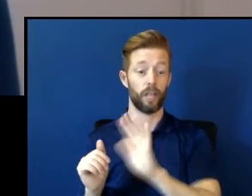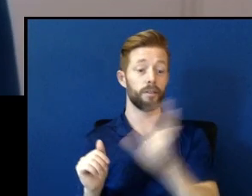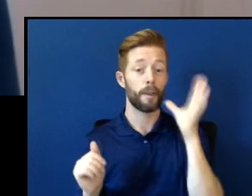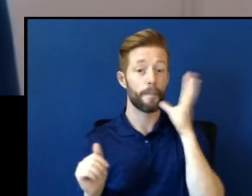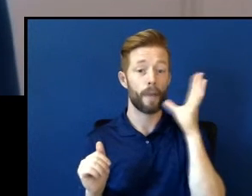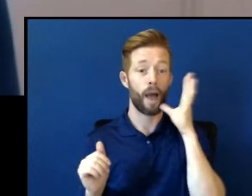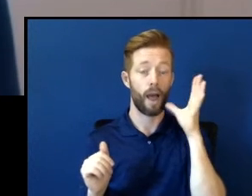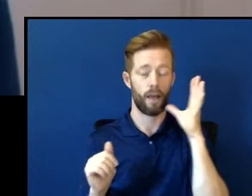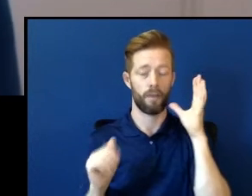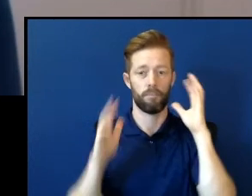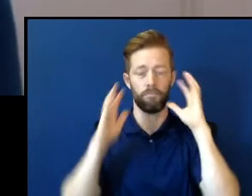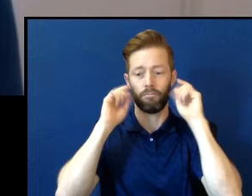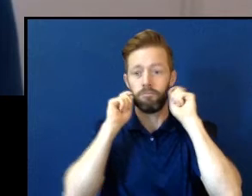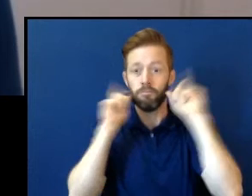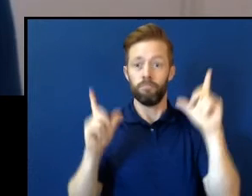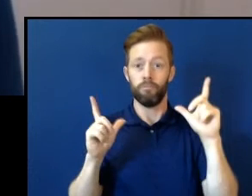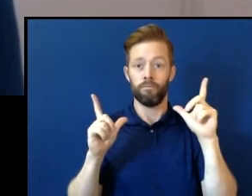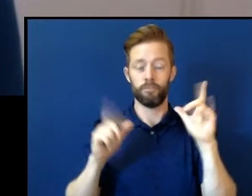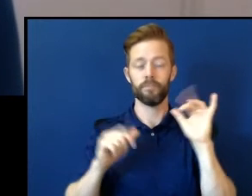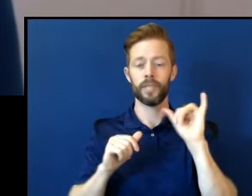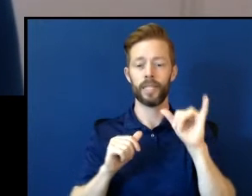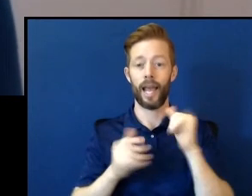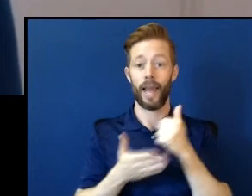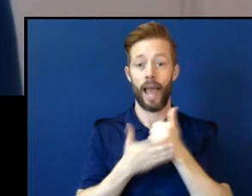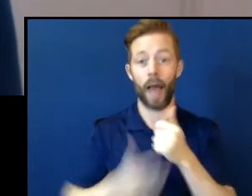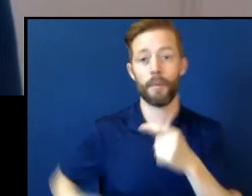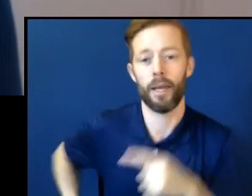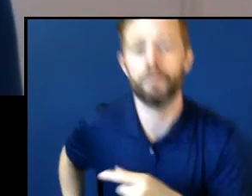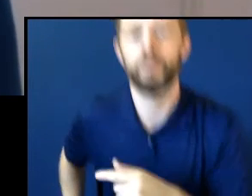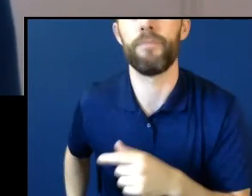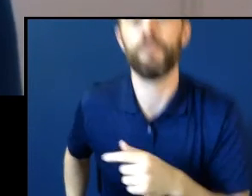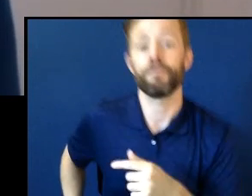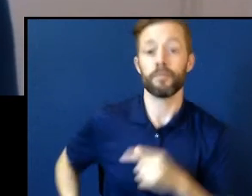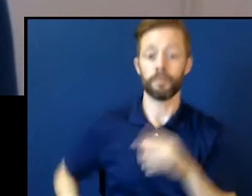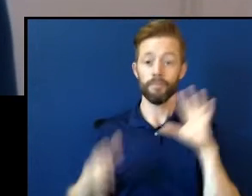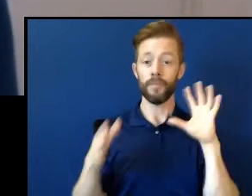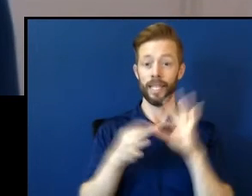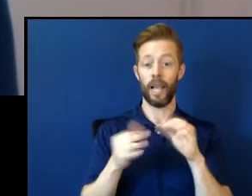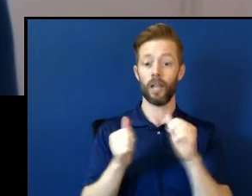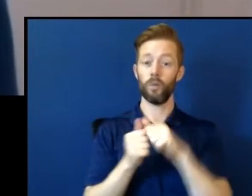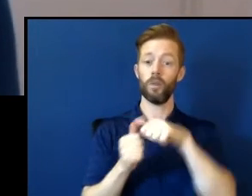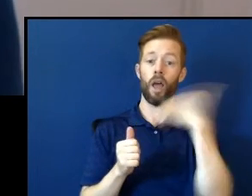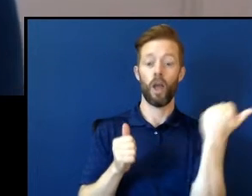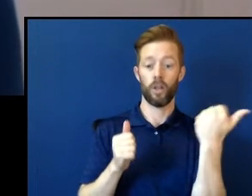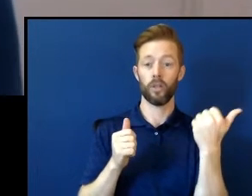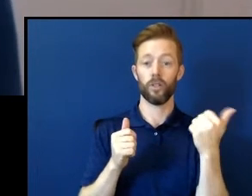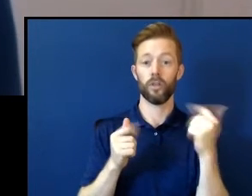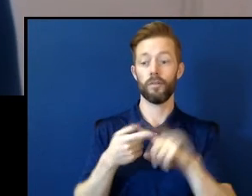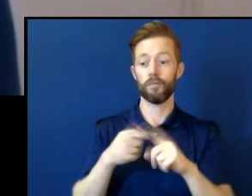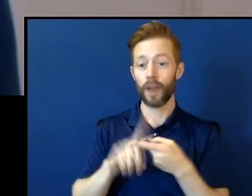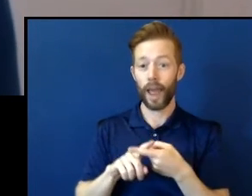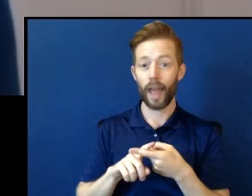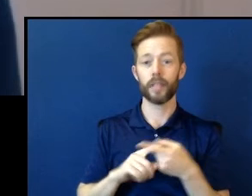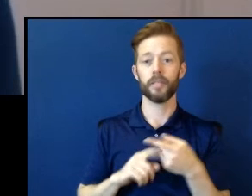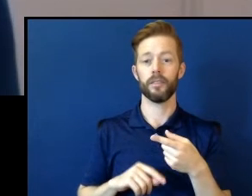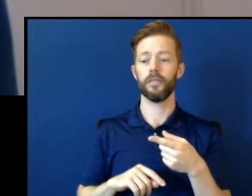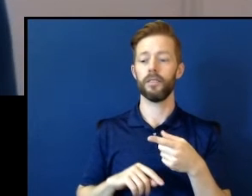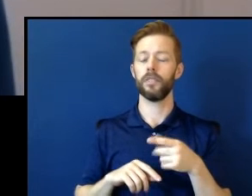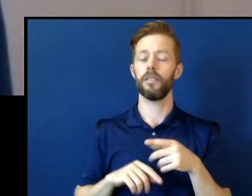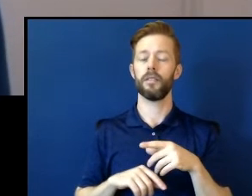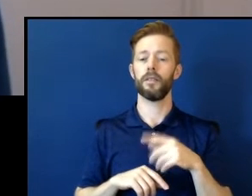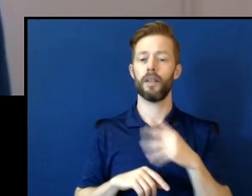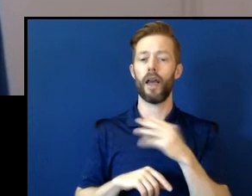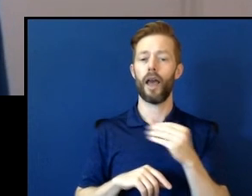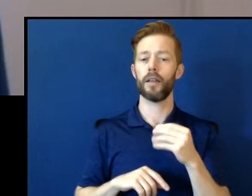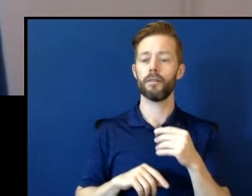so surprised. And it really did help him then connect with his other peers. And